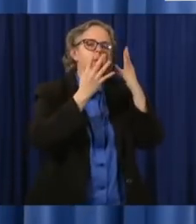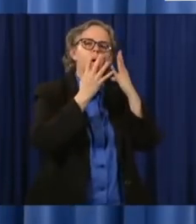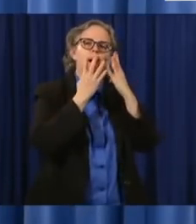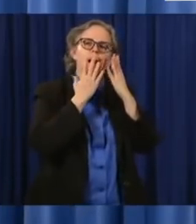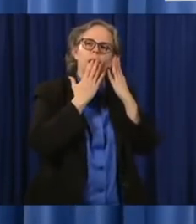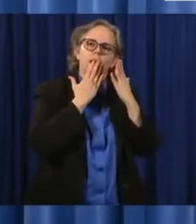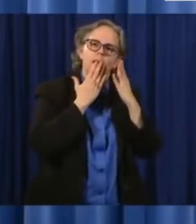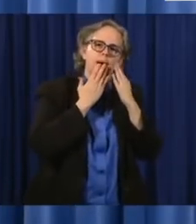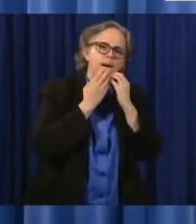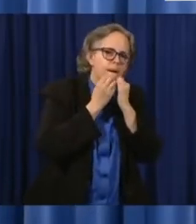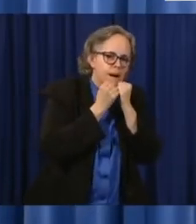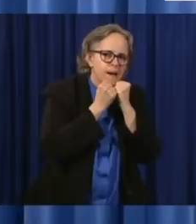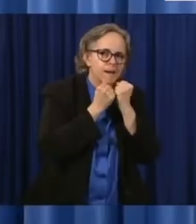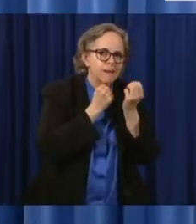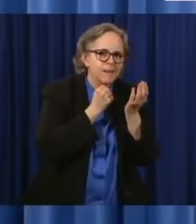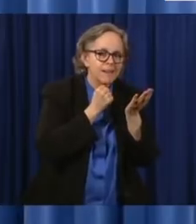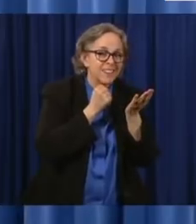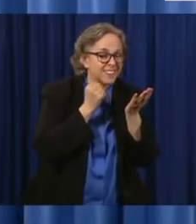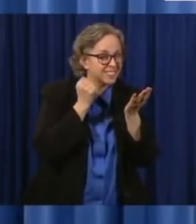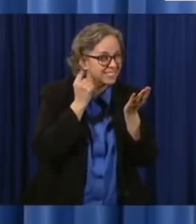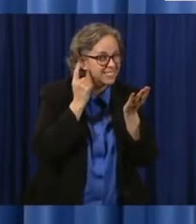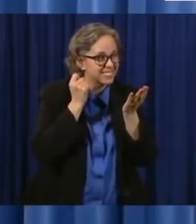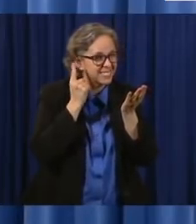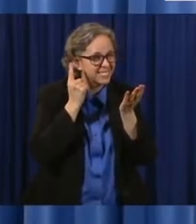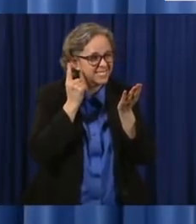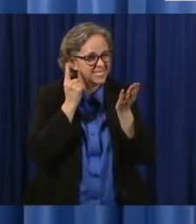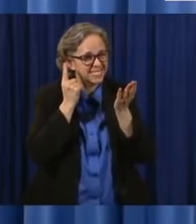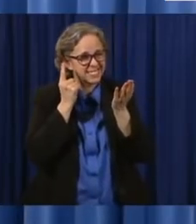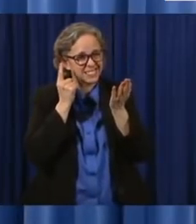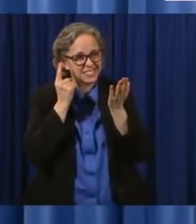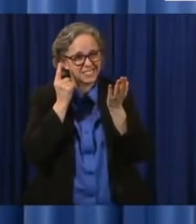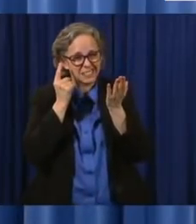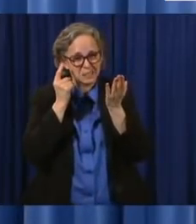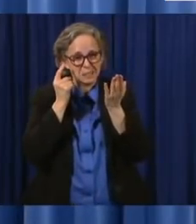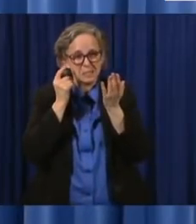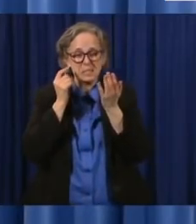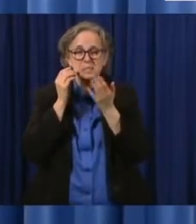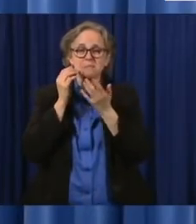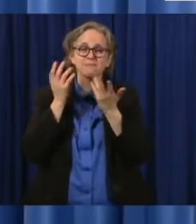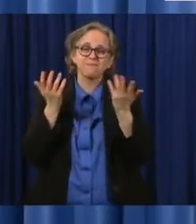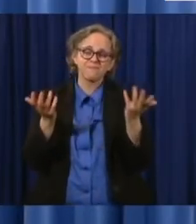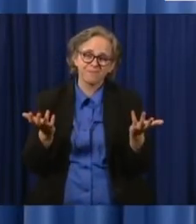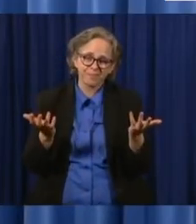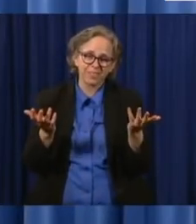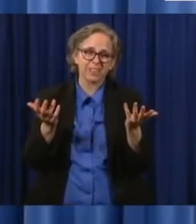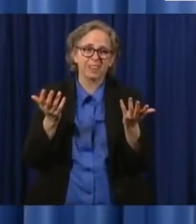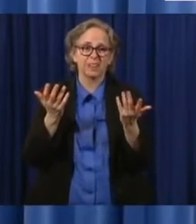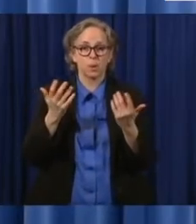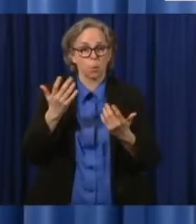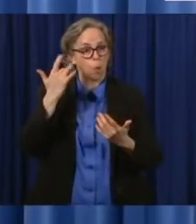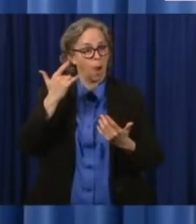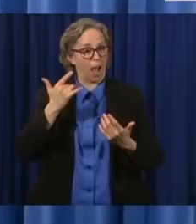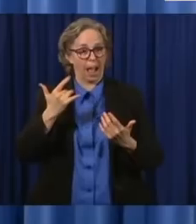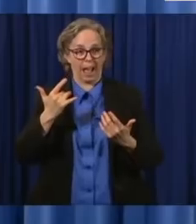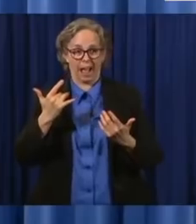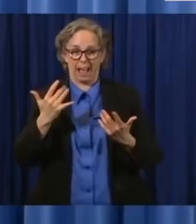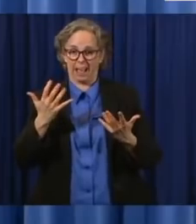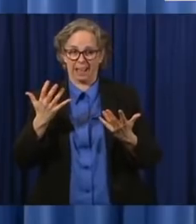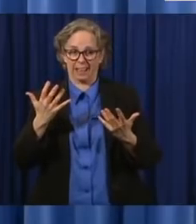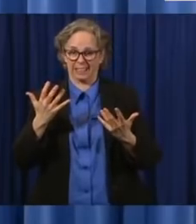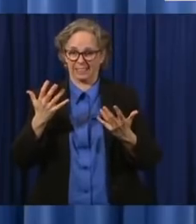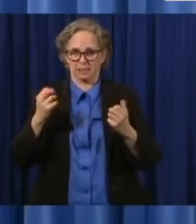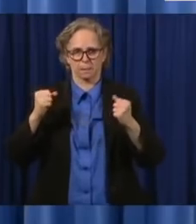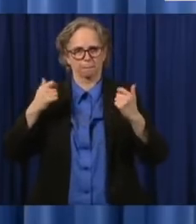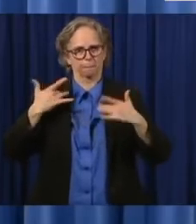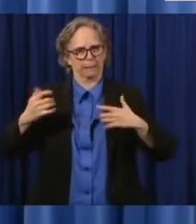part of the allure, or part of, I guess, what we like about fairs is they're crowded. And there are a lot of people coming together. And so,